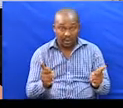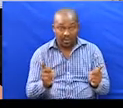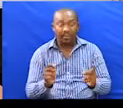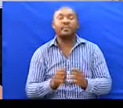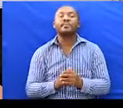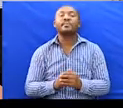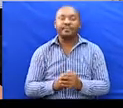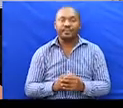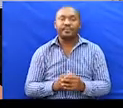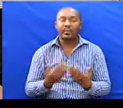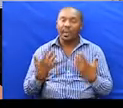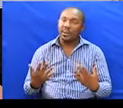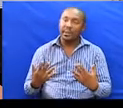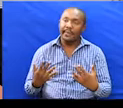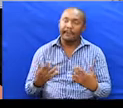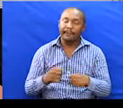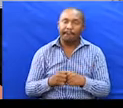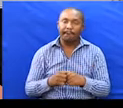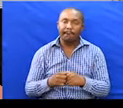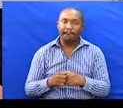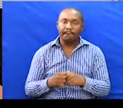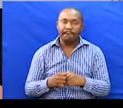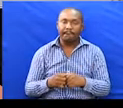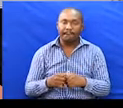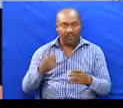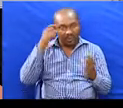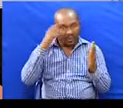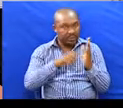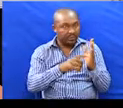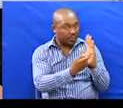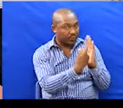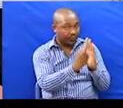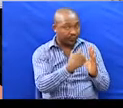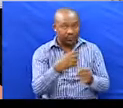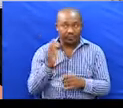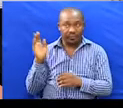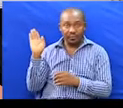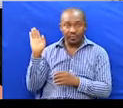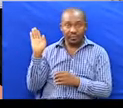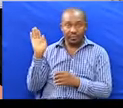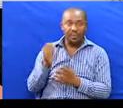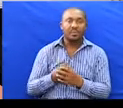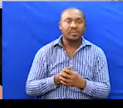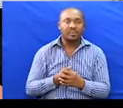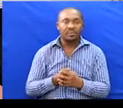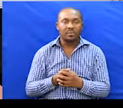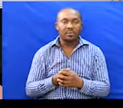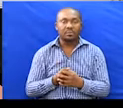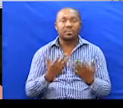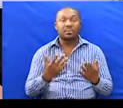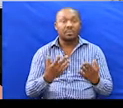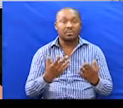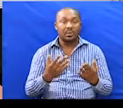And suppose this is diagram. This diagram, it